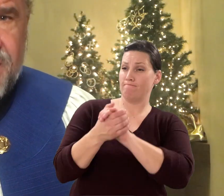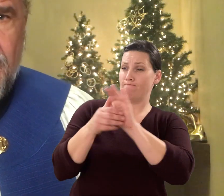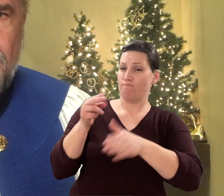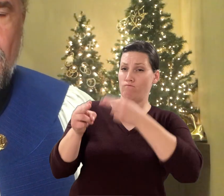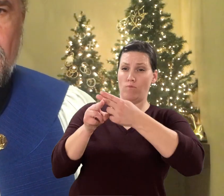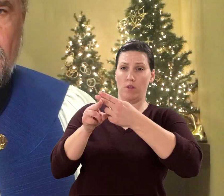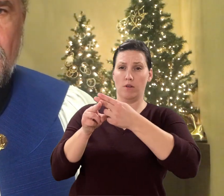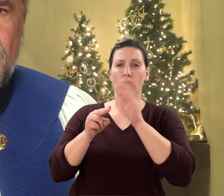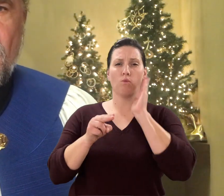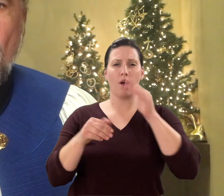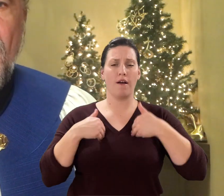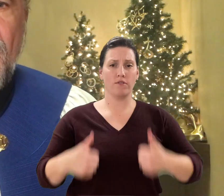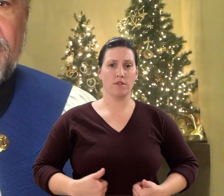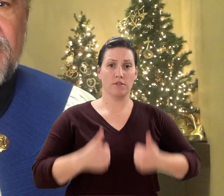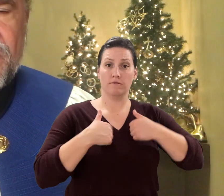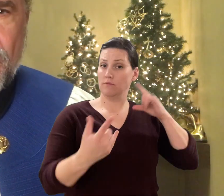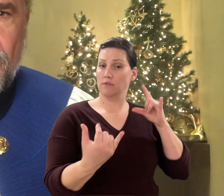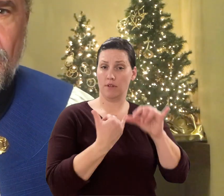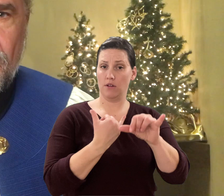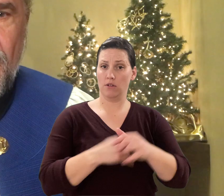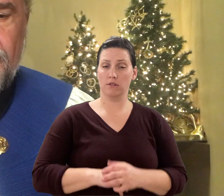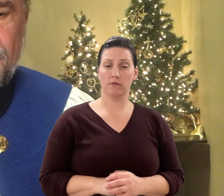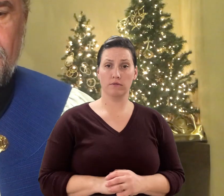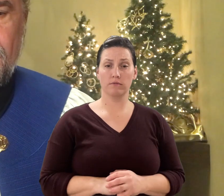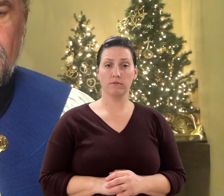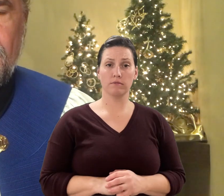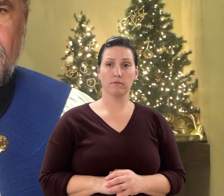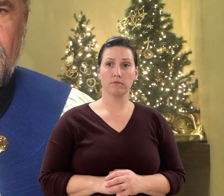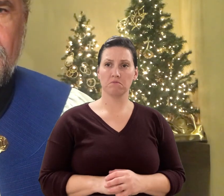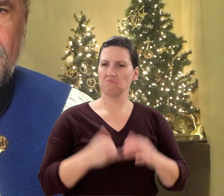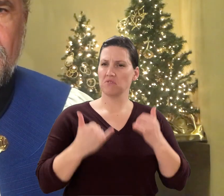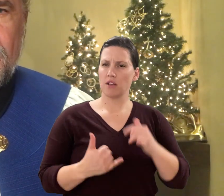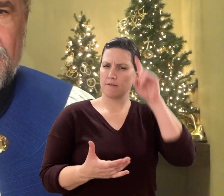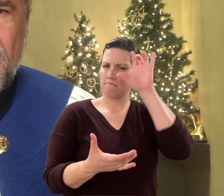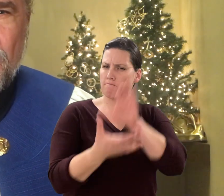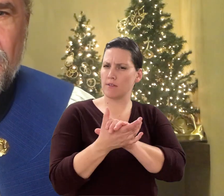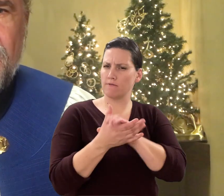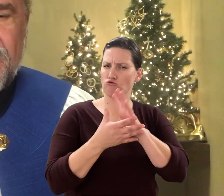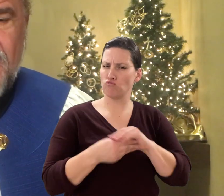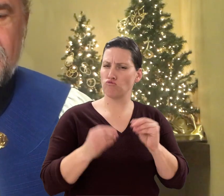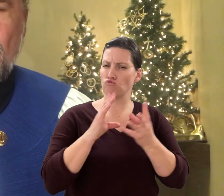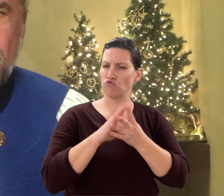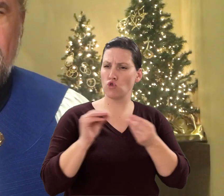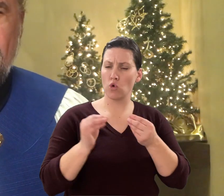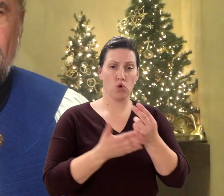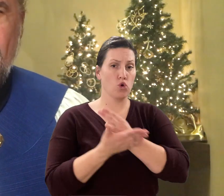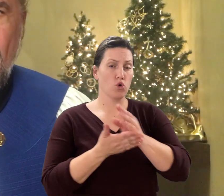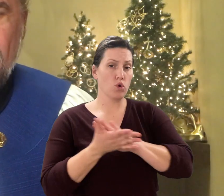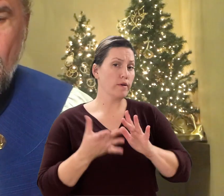in his name, you will have eternal life. Today, believe the